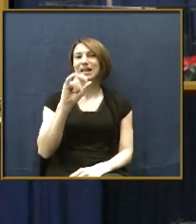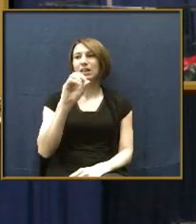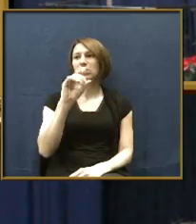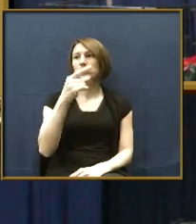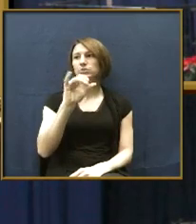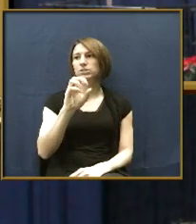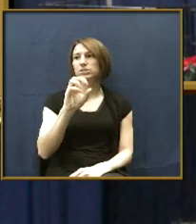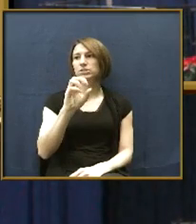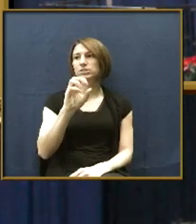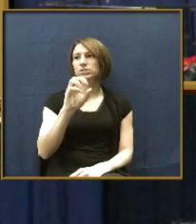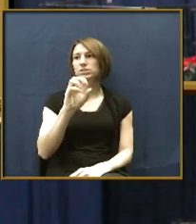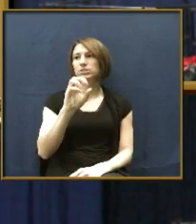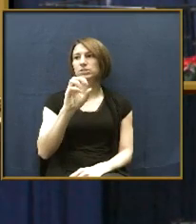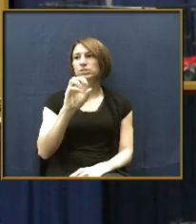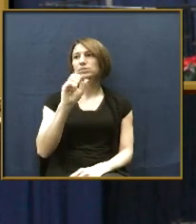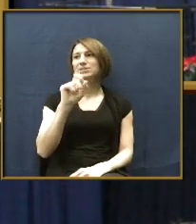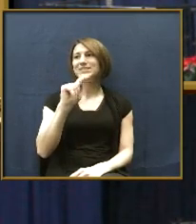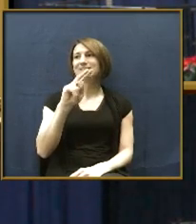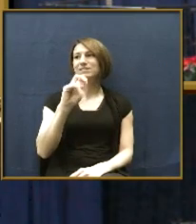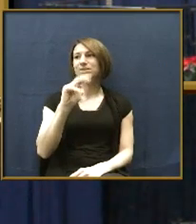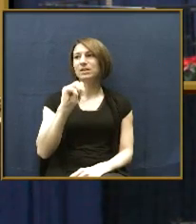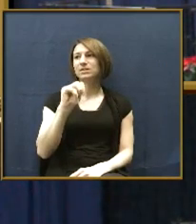representative.